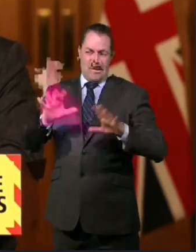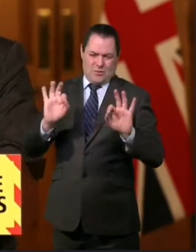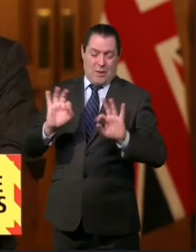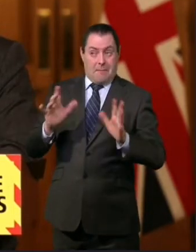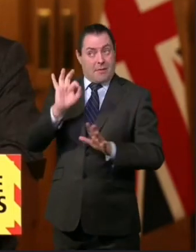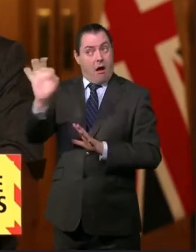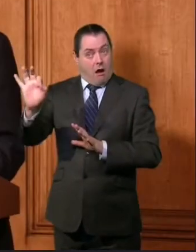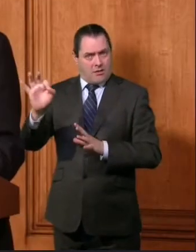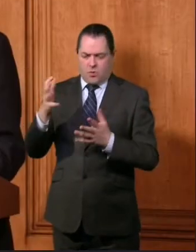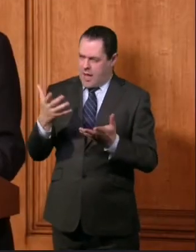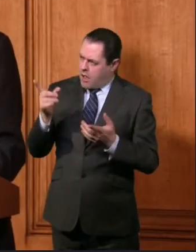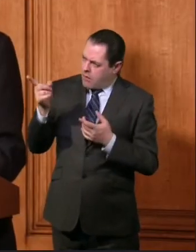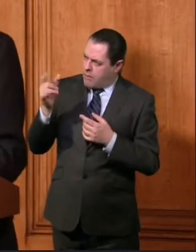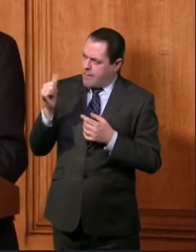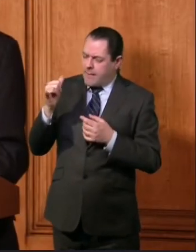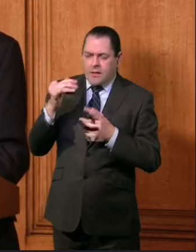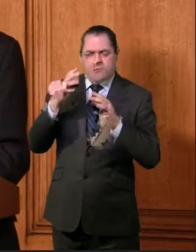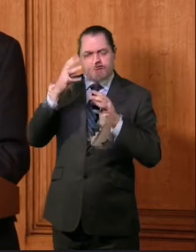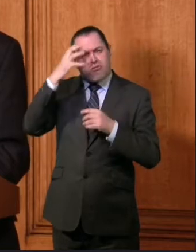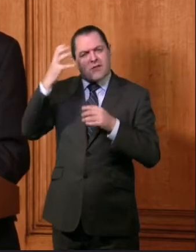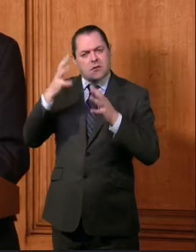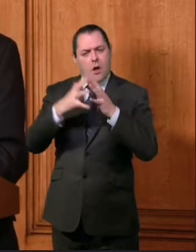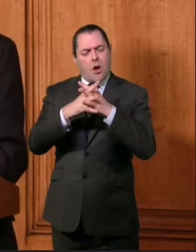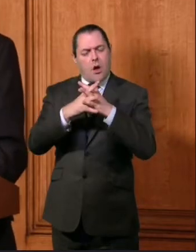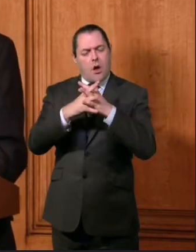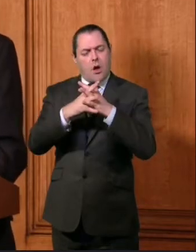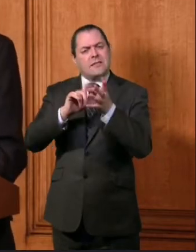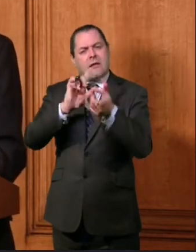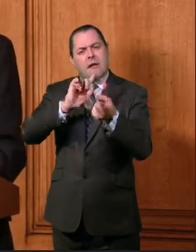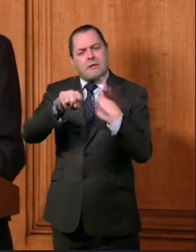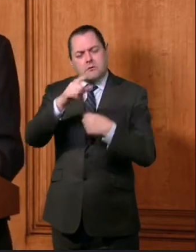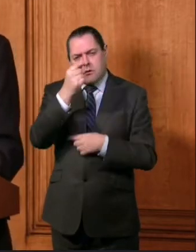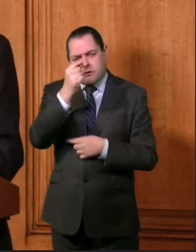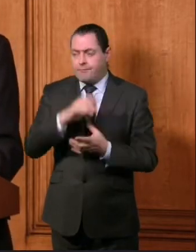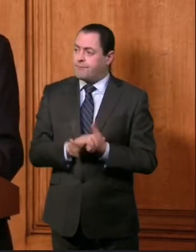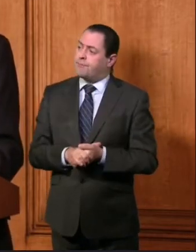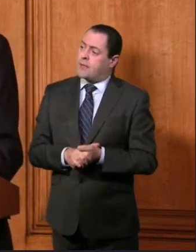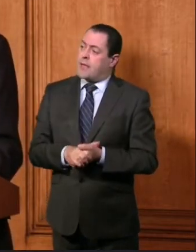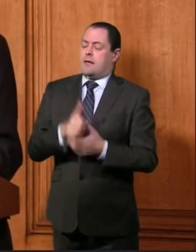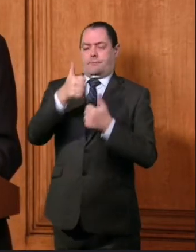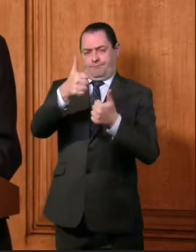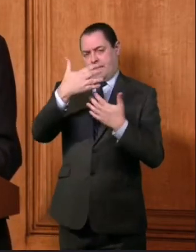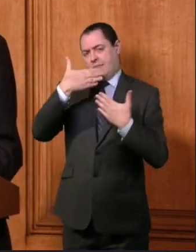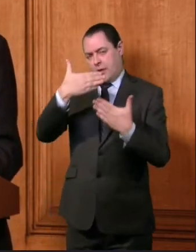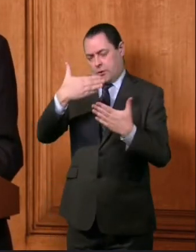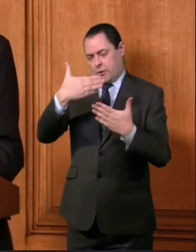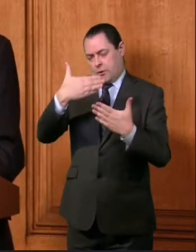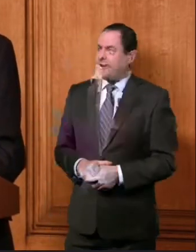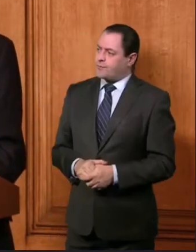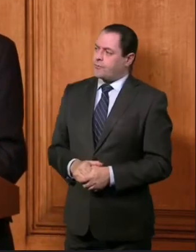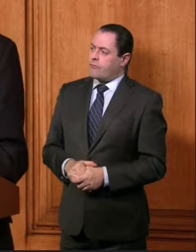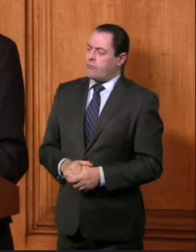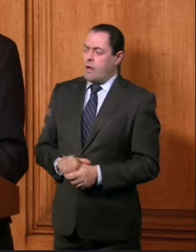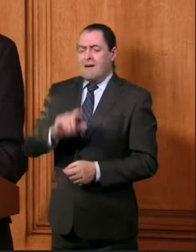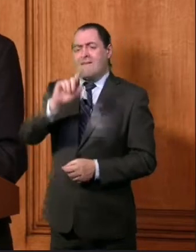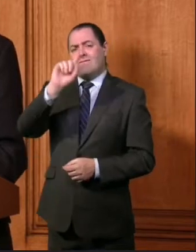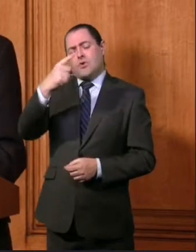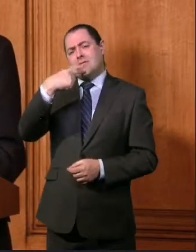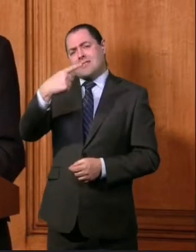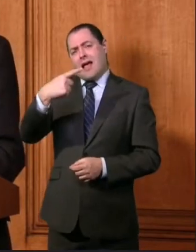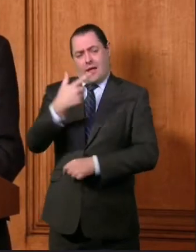The thing with the 2 vaccines, so the first thing is we are absolutely clear that everybody needs